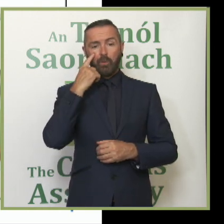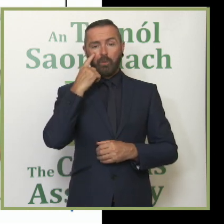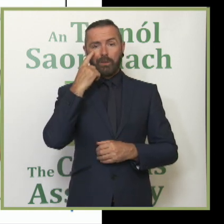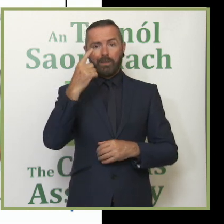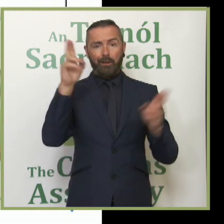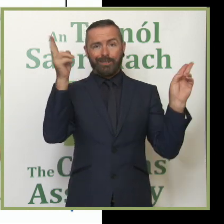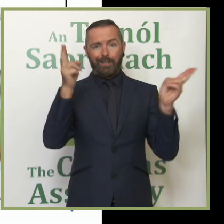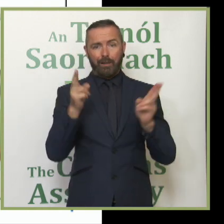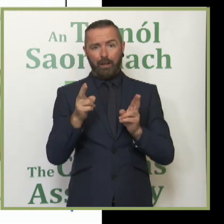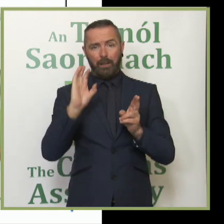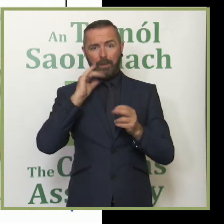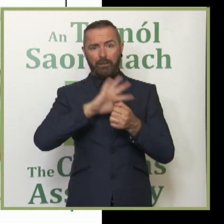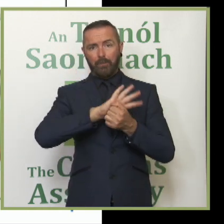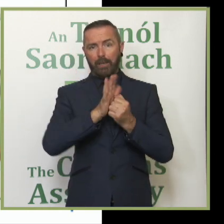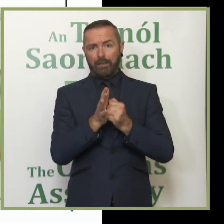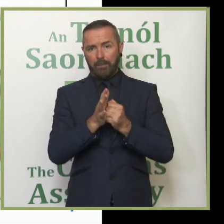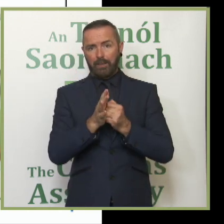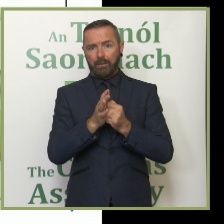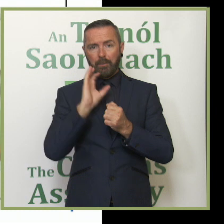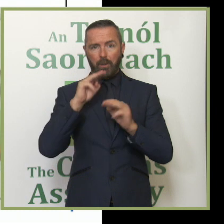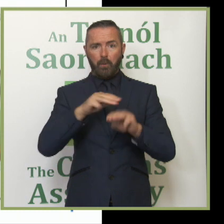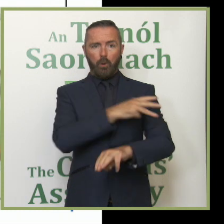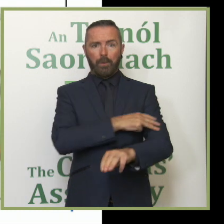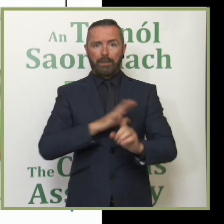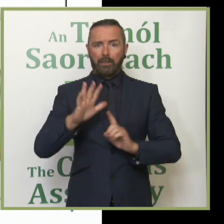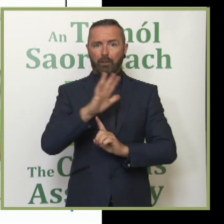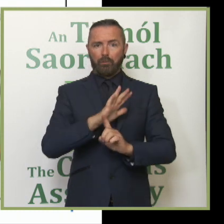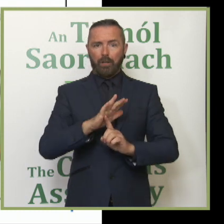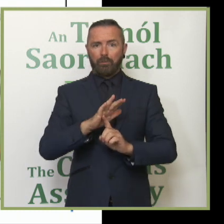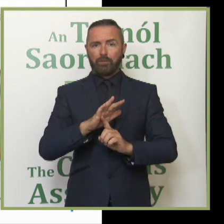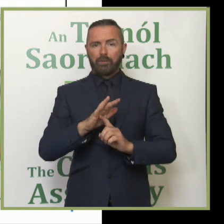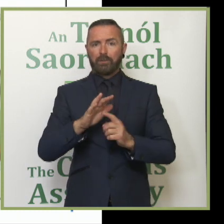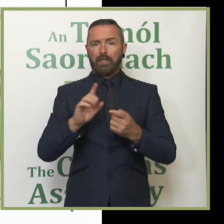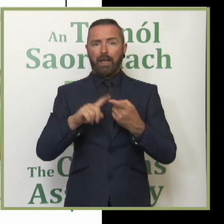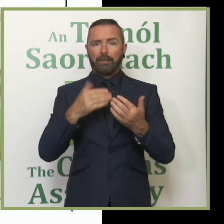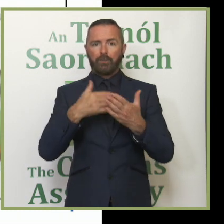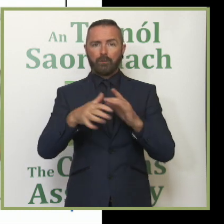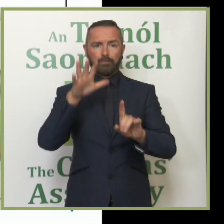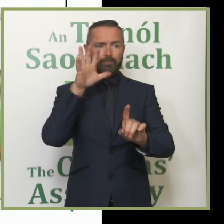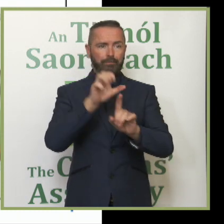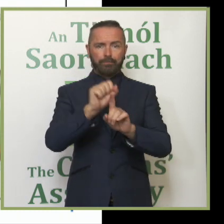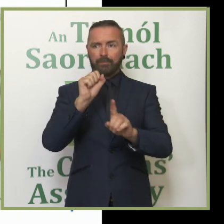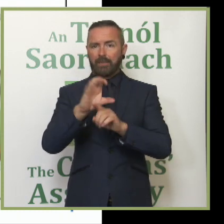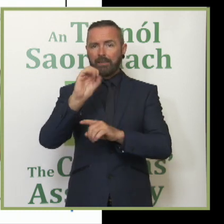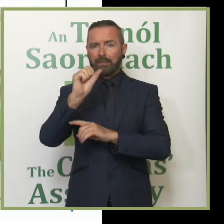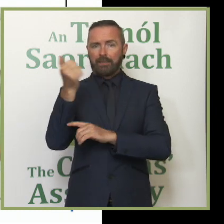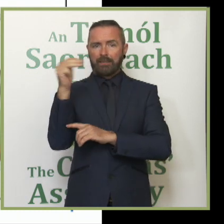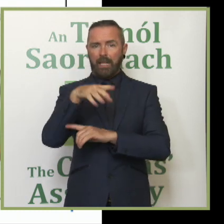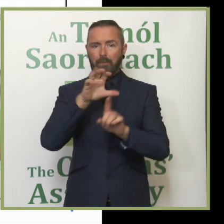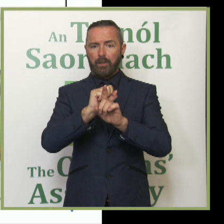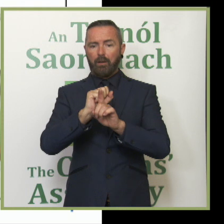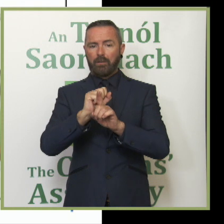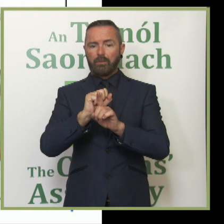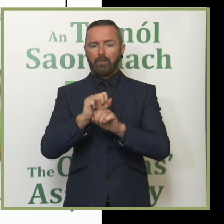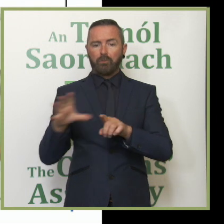increased and targeted policing activity, as well as exit scams by the operators of the markets where they've taken the money from the customers